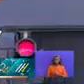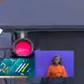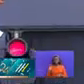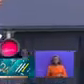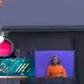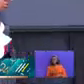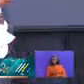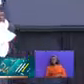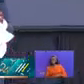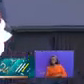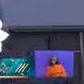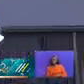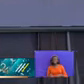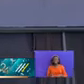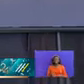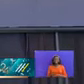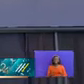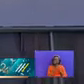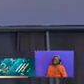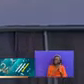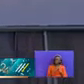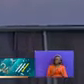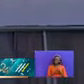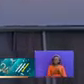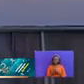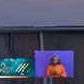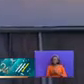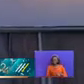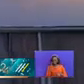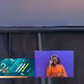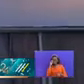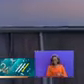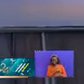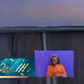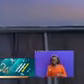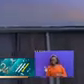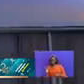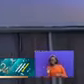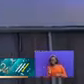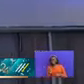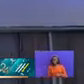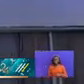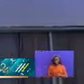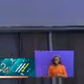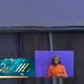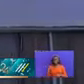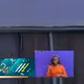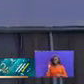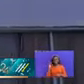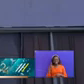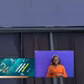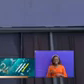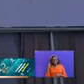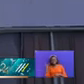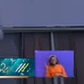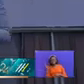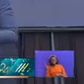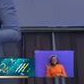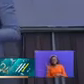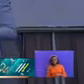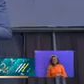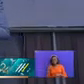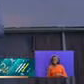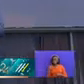father so so when you study them you discover oh they were virgins downstairs but they carried the mindset